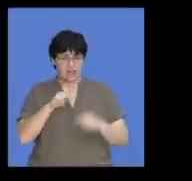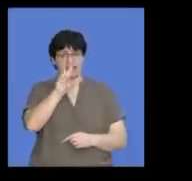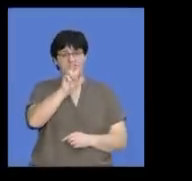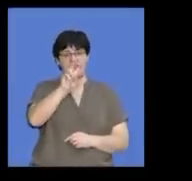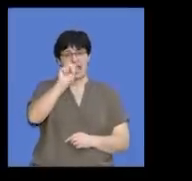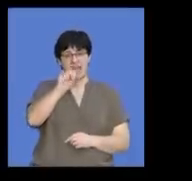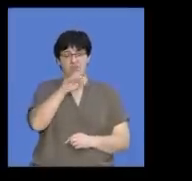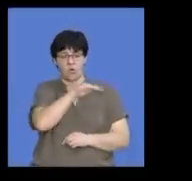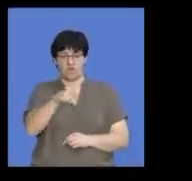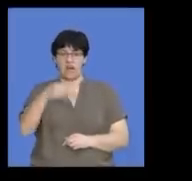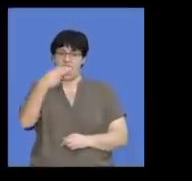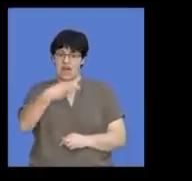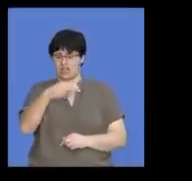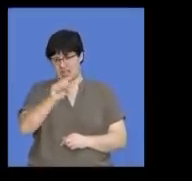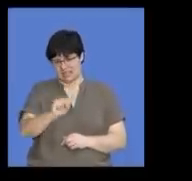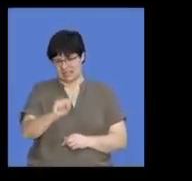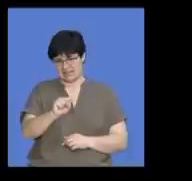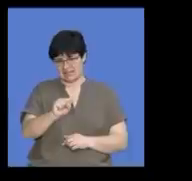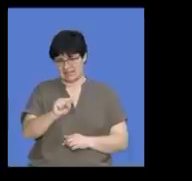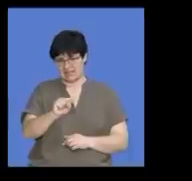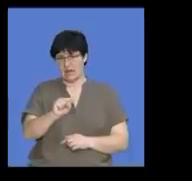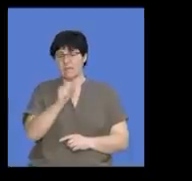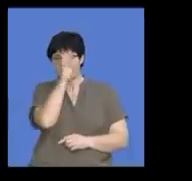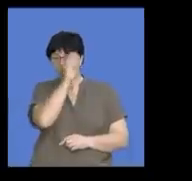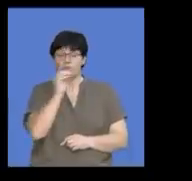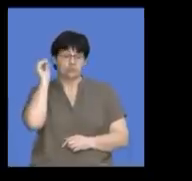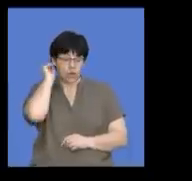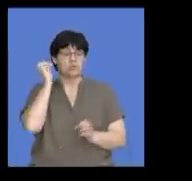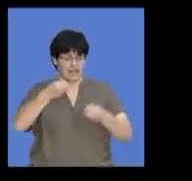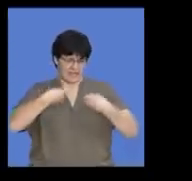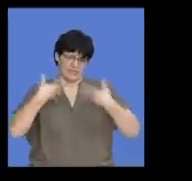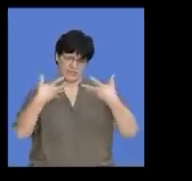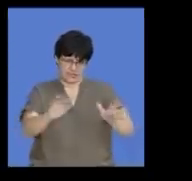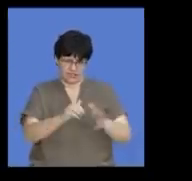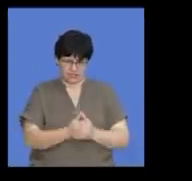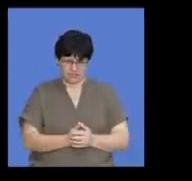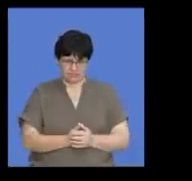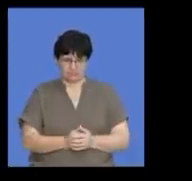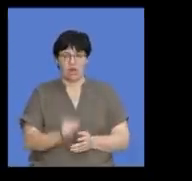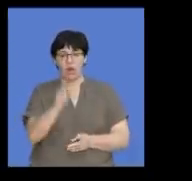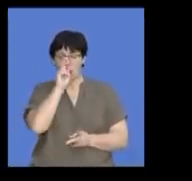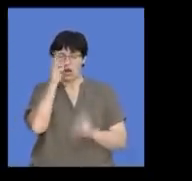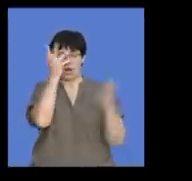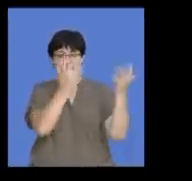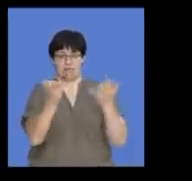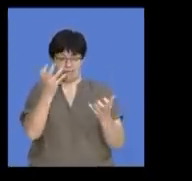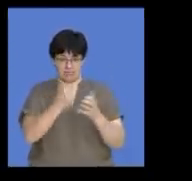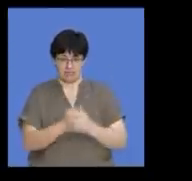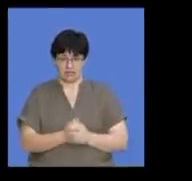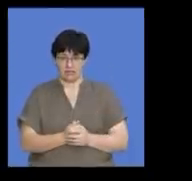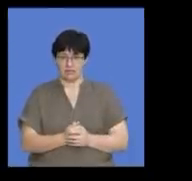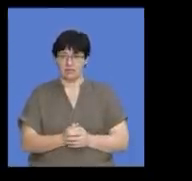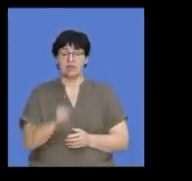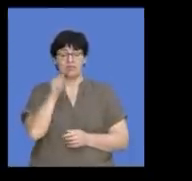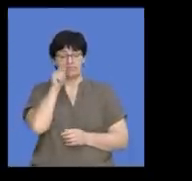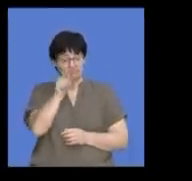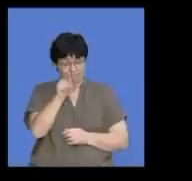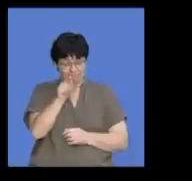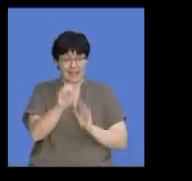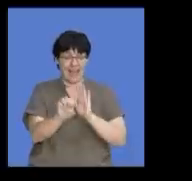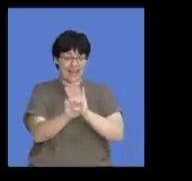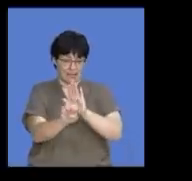VS over HS, but note that these formulas are given. Now, let's look at a calculation. Note that in this